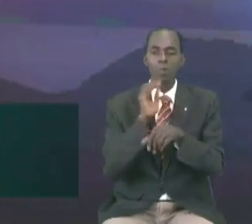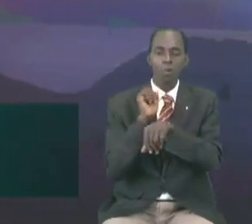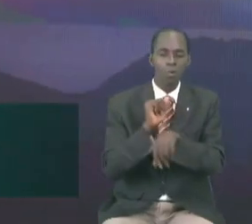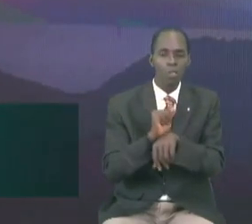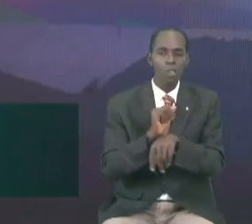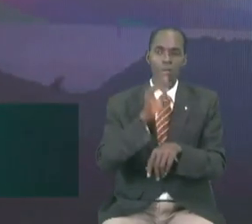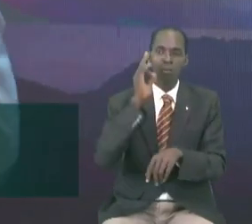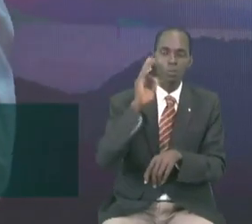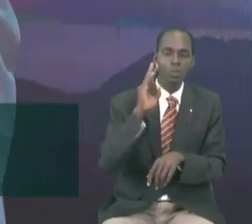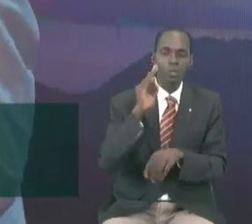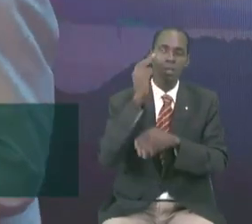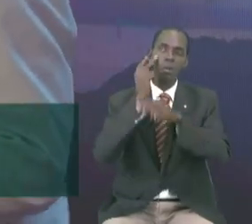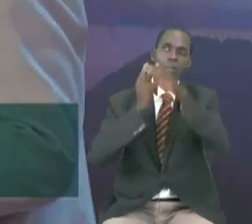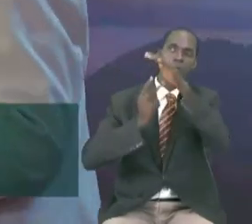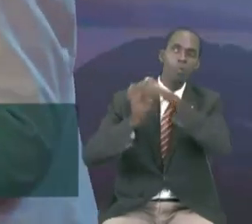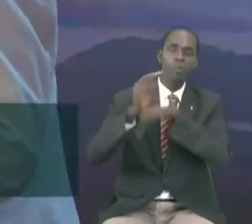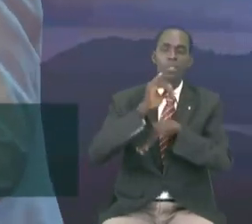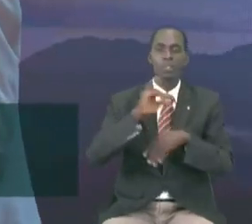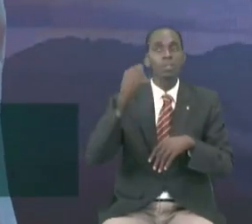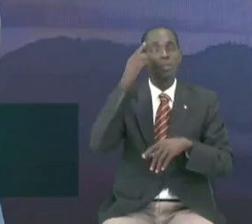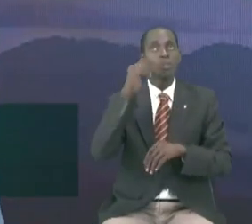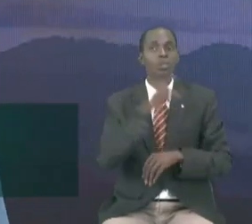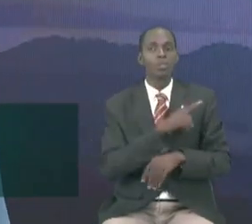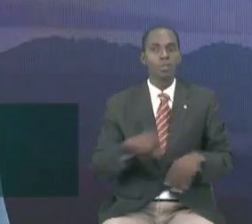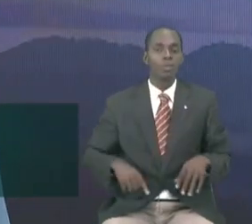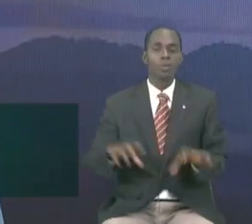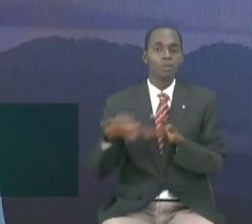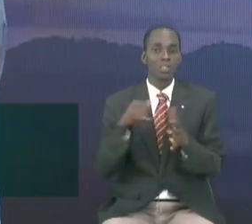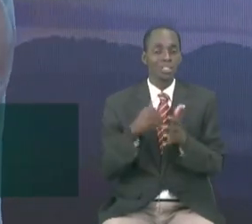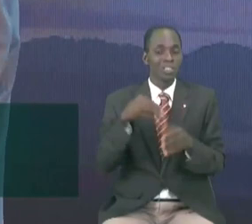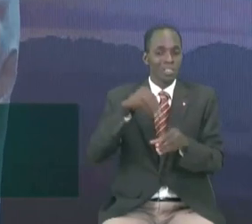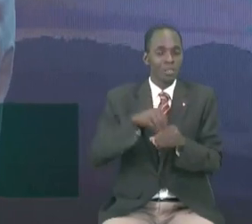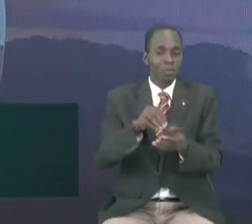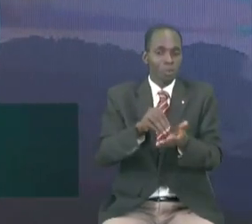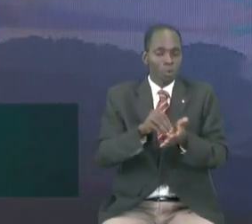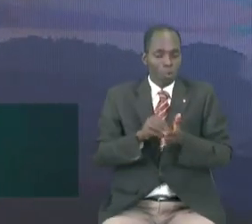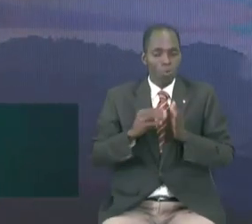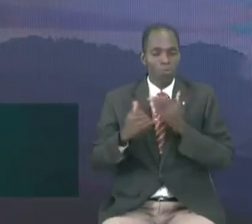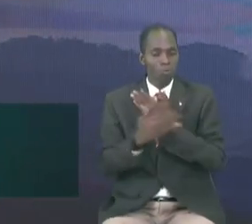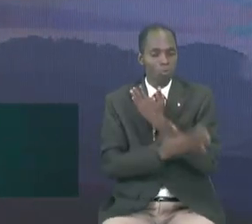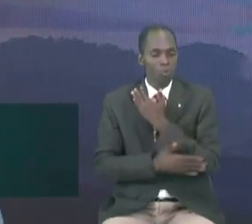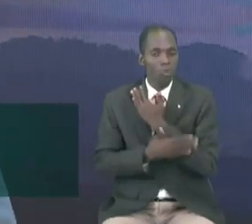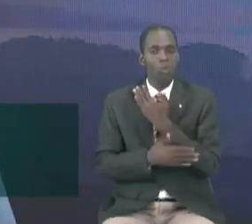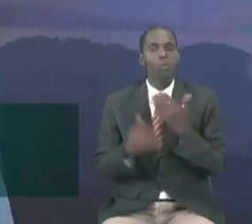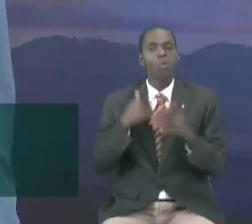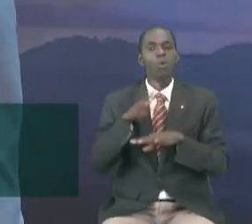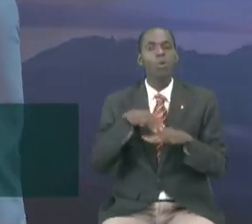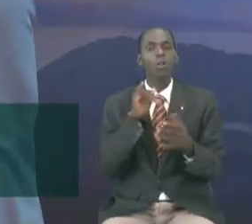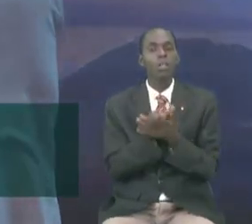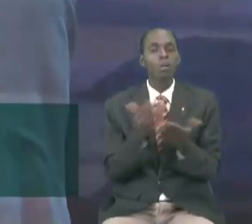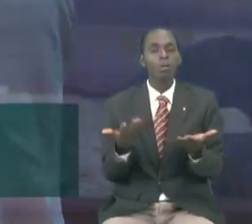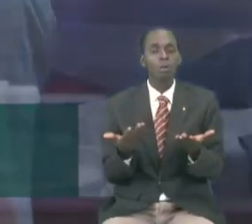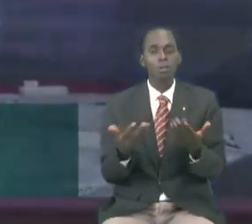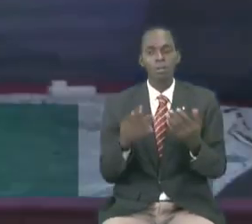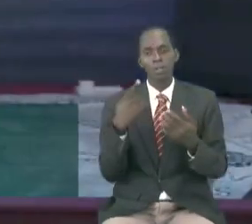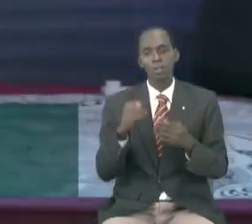comfort zone. It was very easy for him. He loved that. He appreciated that. Within